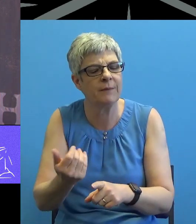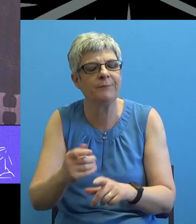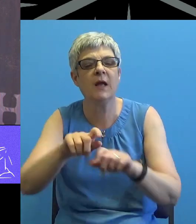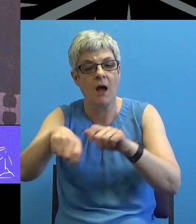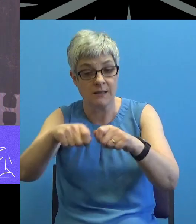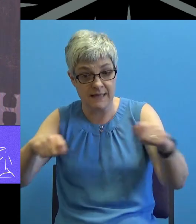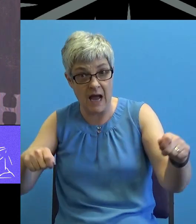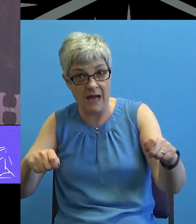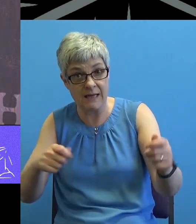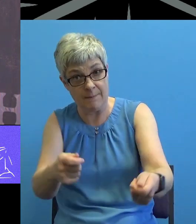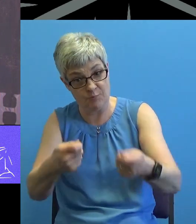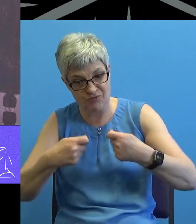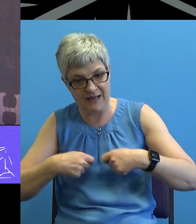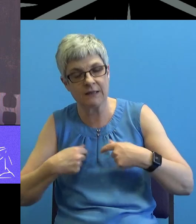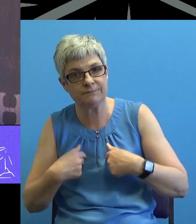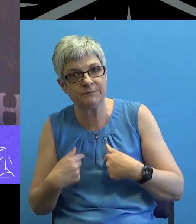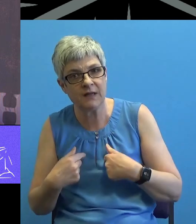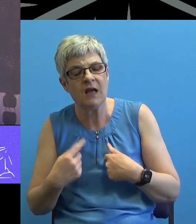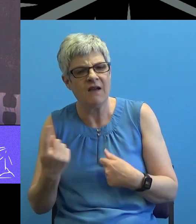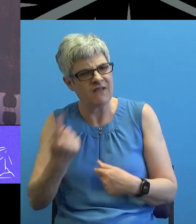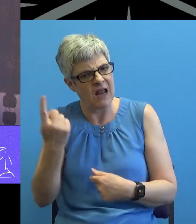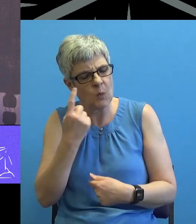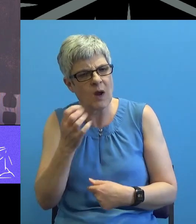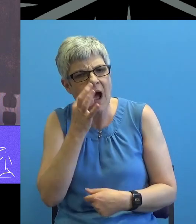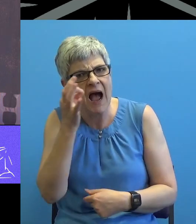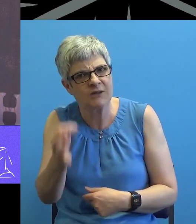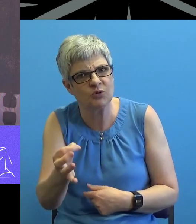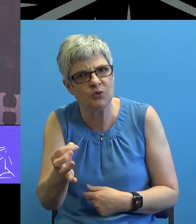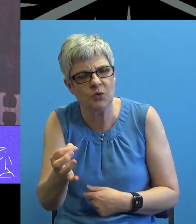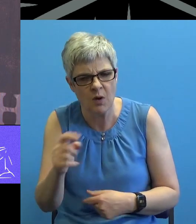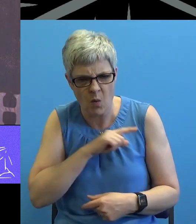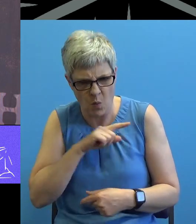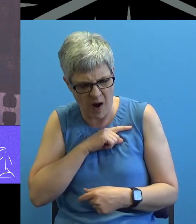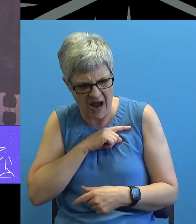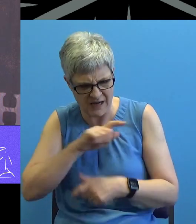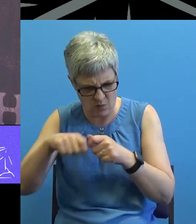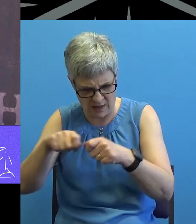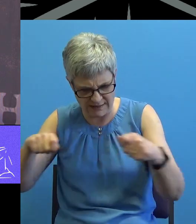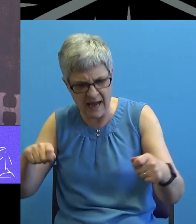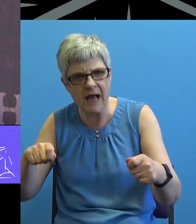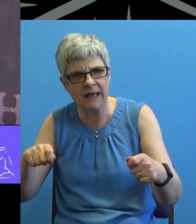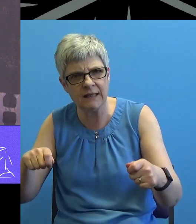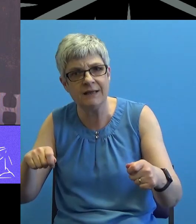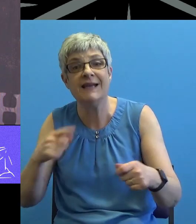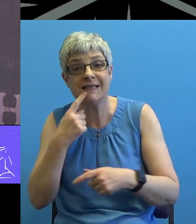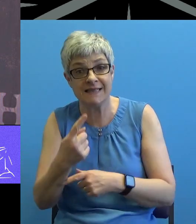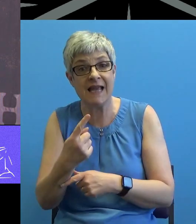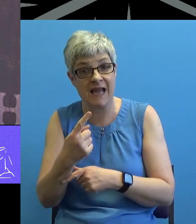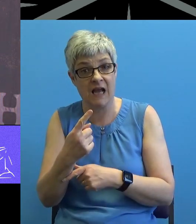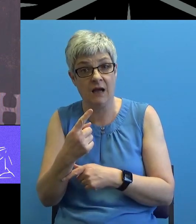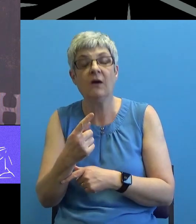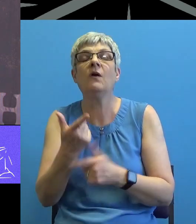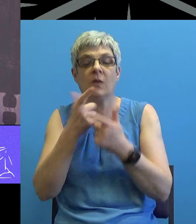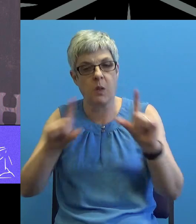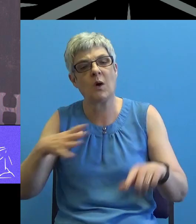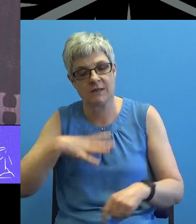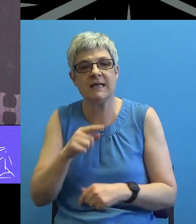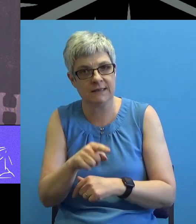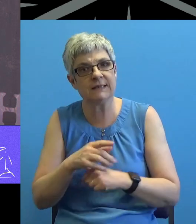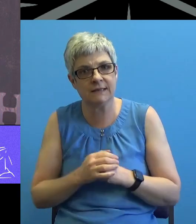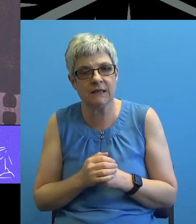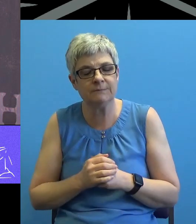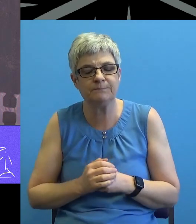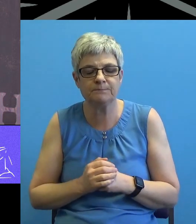it and bring it here. And if anyone asks you why you are untying it, say to them that the Lord needs it."